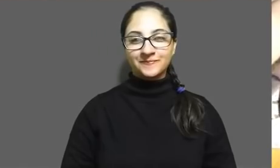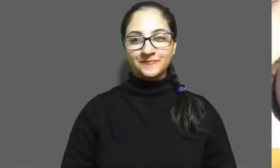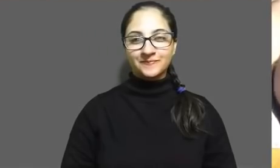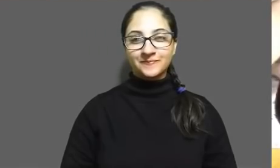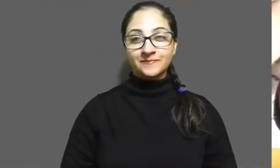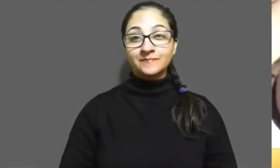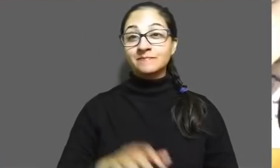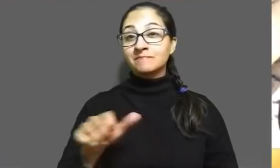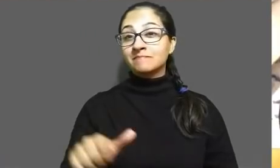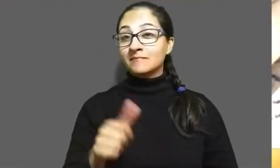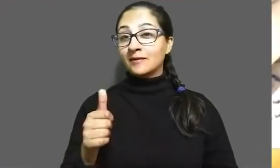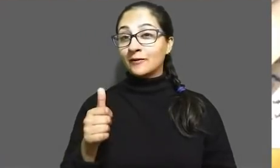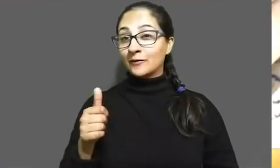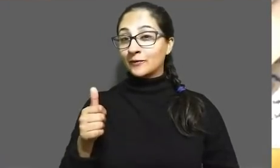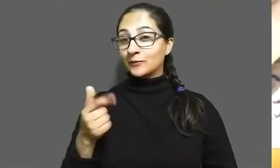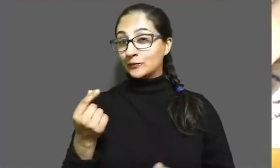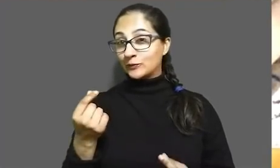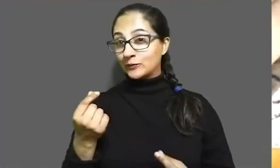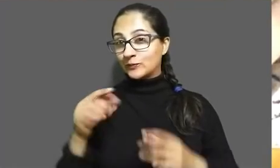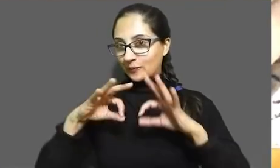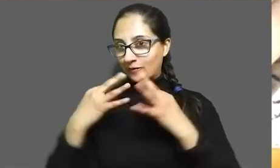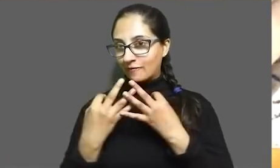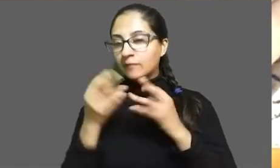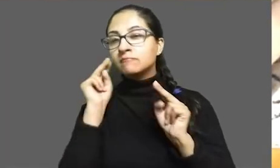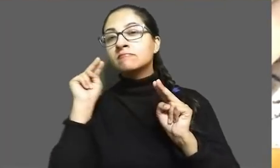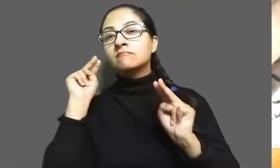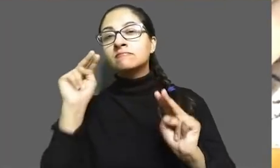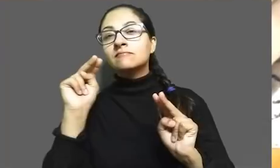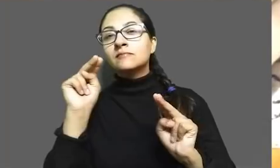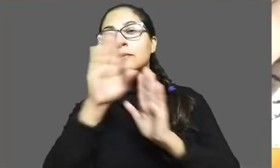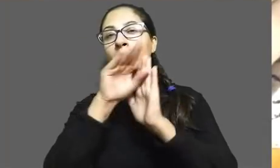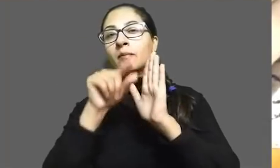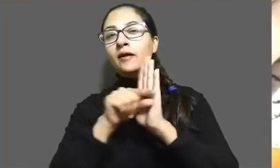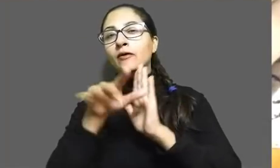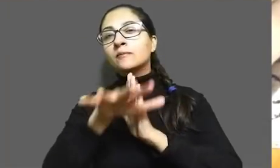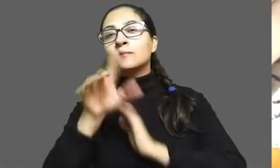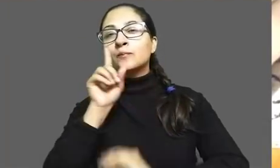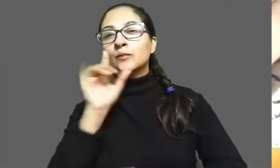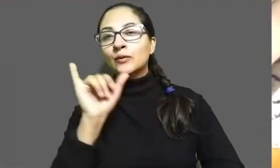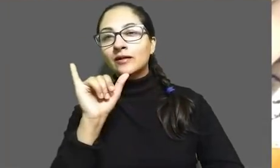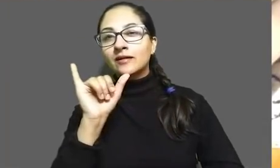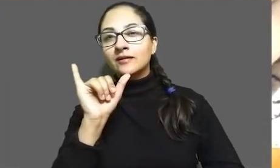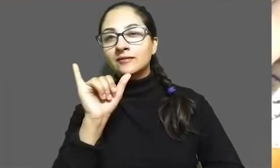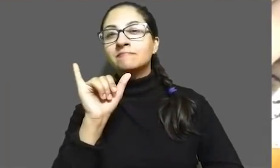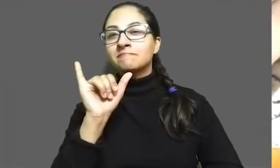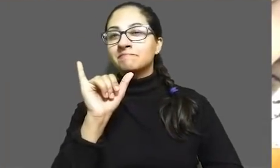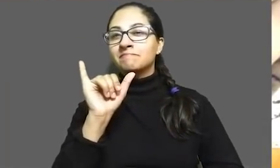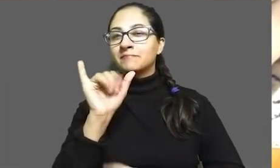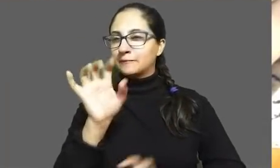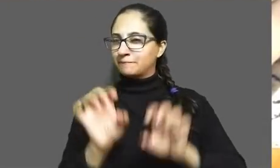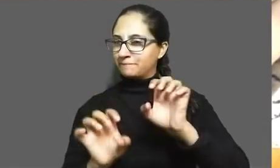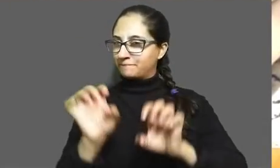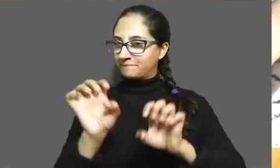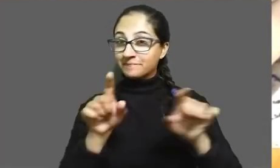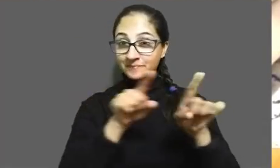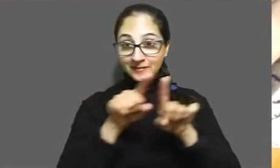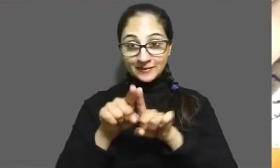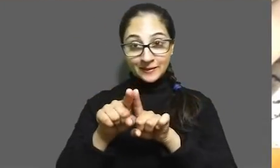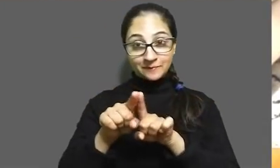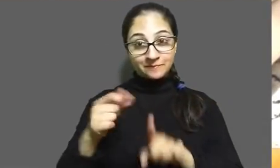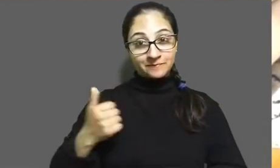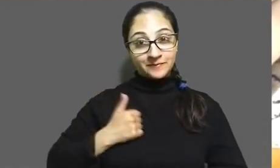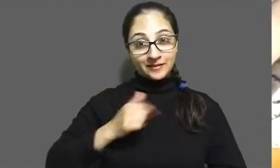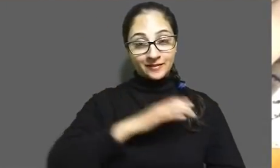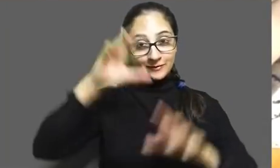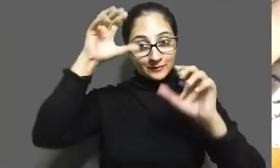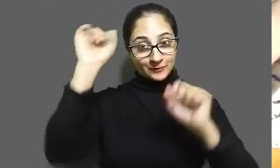the physical backgrounds of the host and speakers, including President Saib's background. So it was game